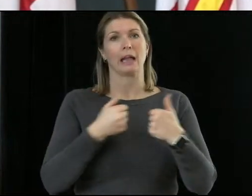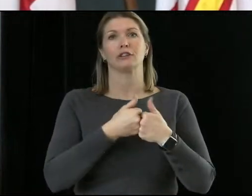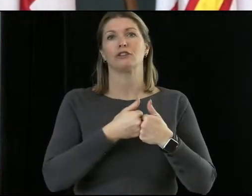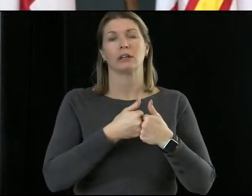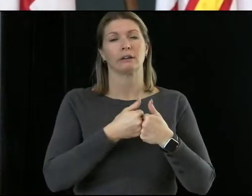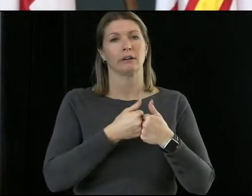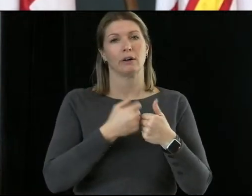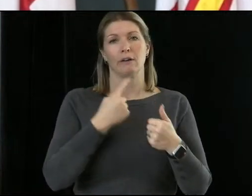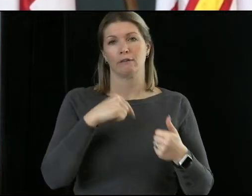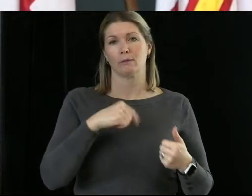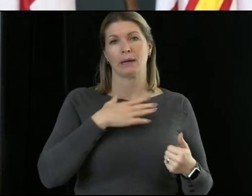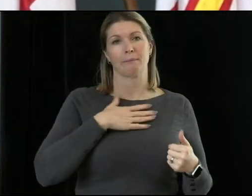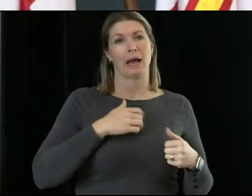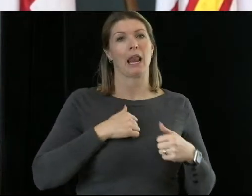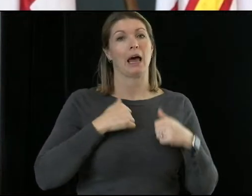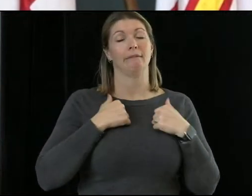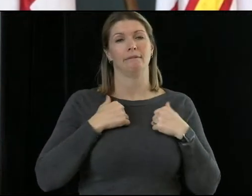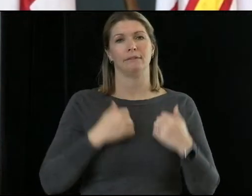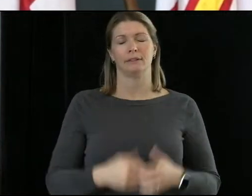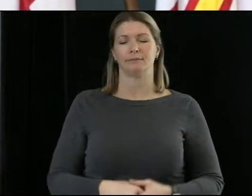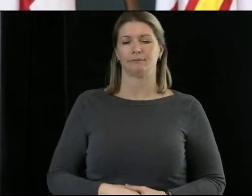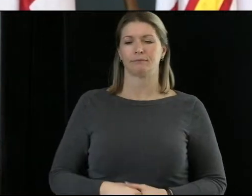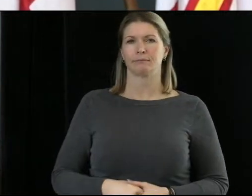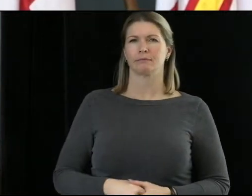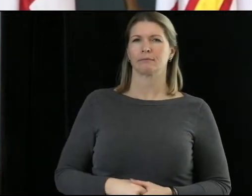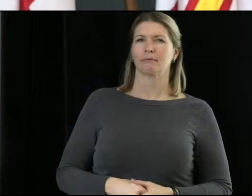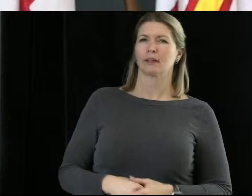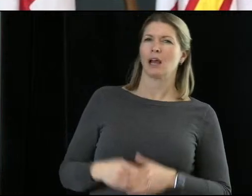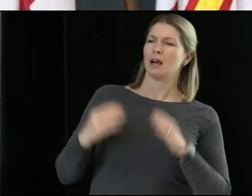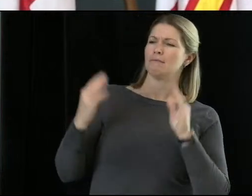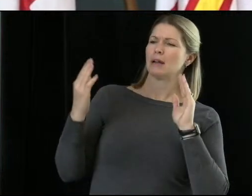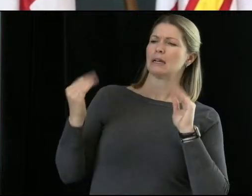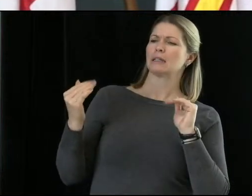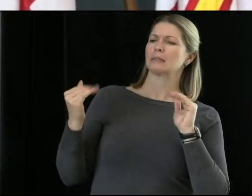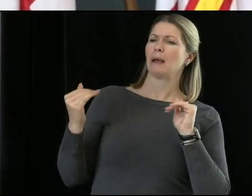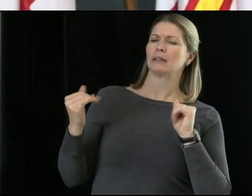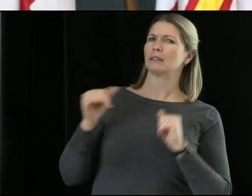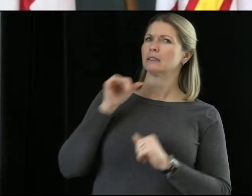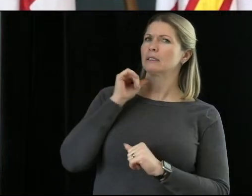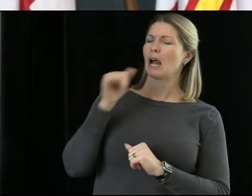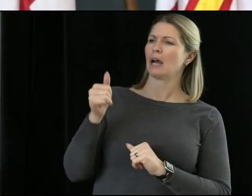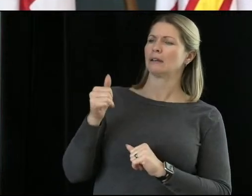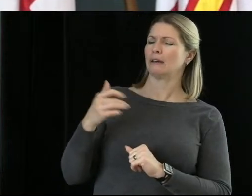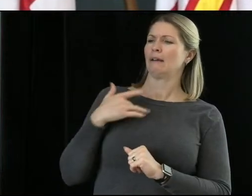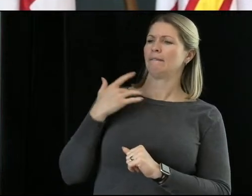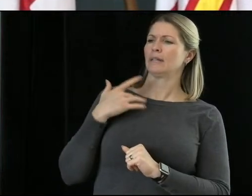ever done. Yet, it unexpectedly brought me a sense of liberation.